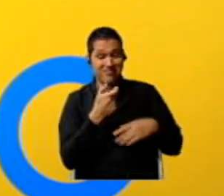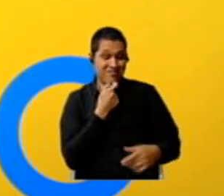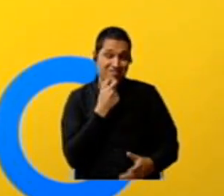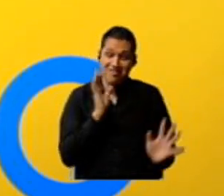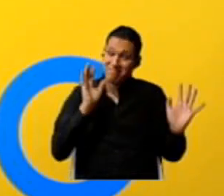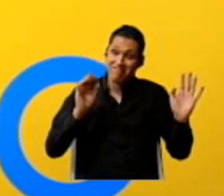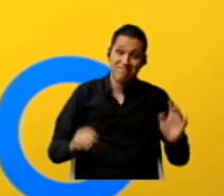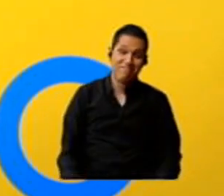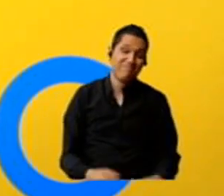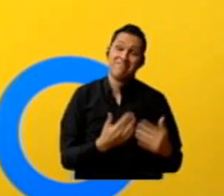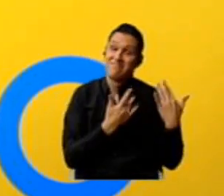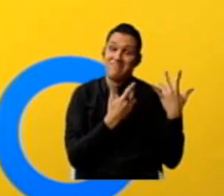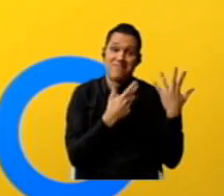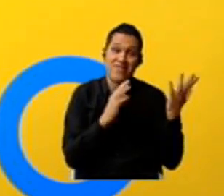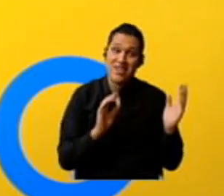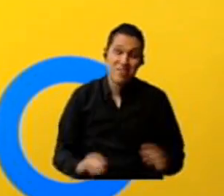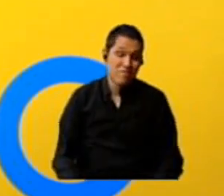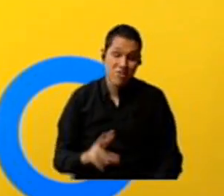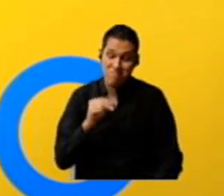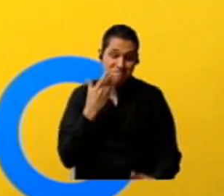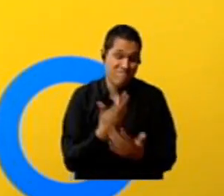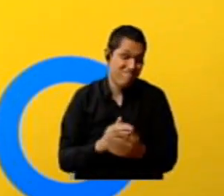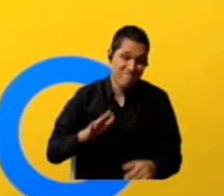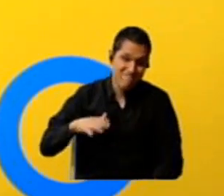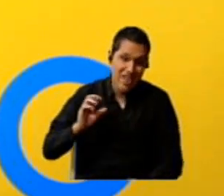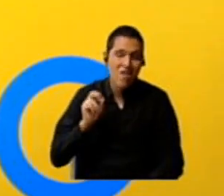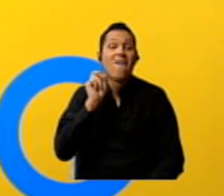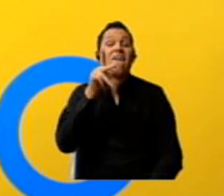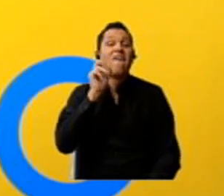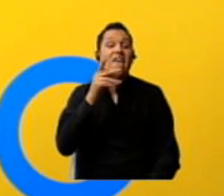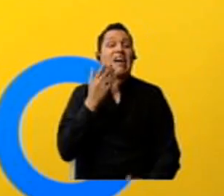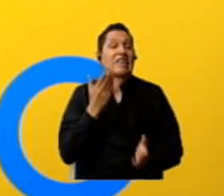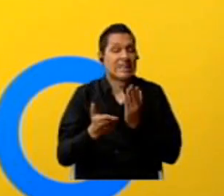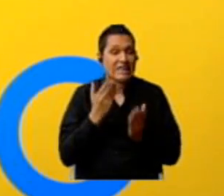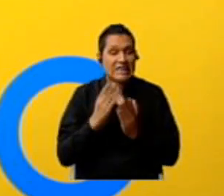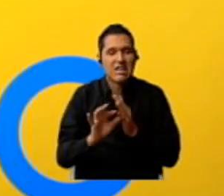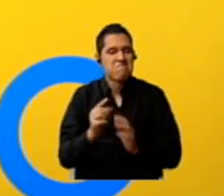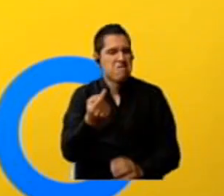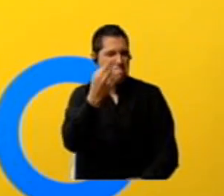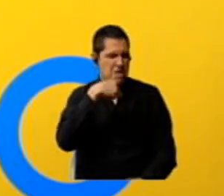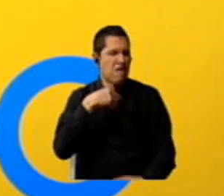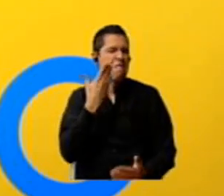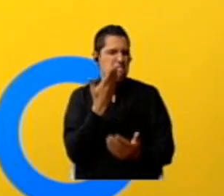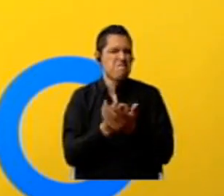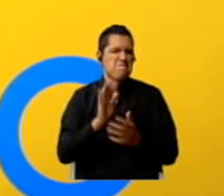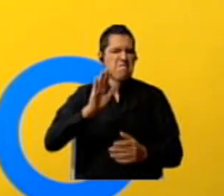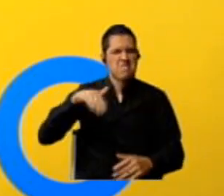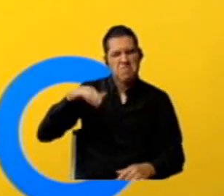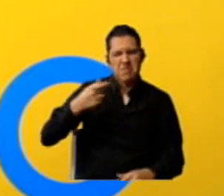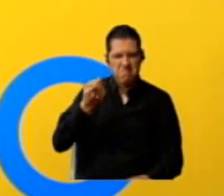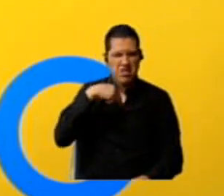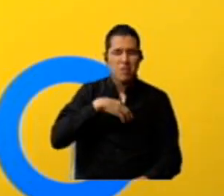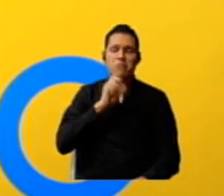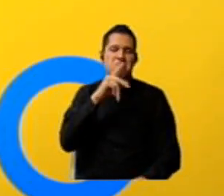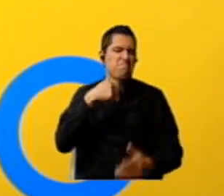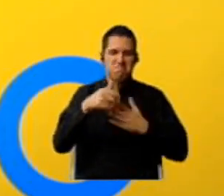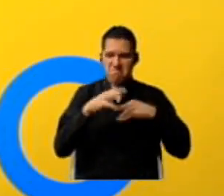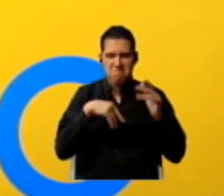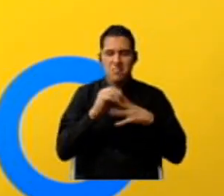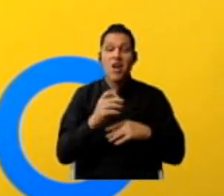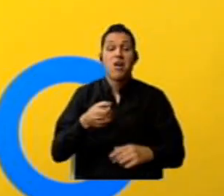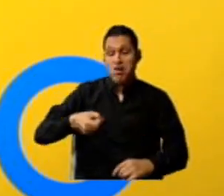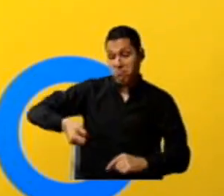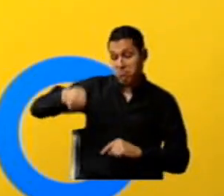I hope she gets early. Okay, maybe she'll come back later. Don't worry about it. But I have my bag